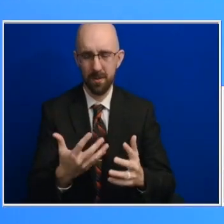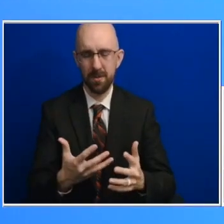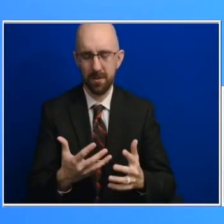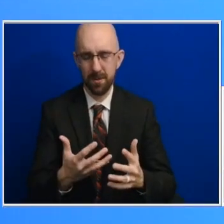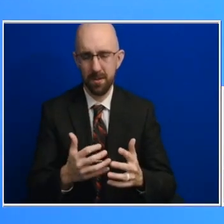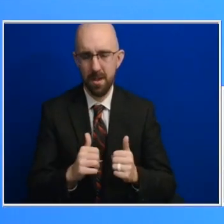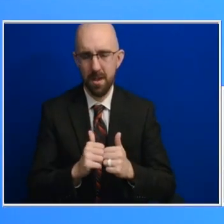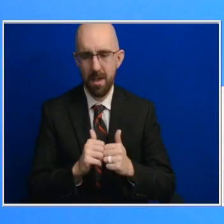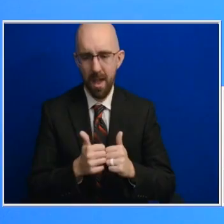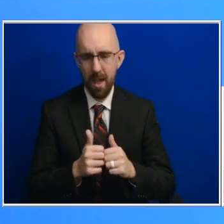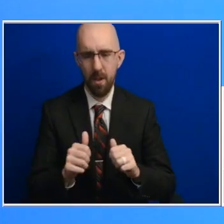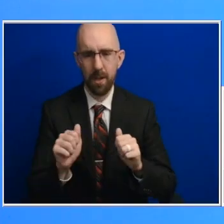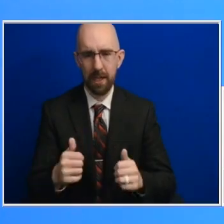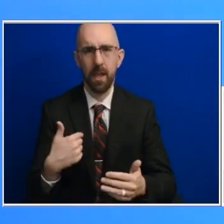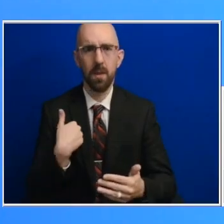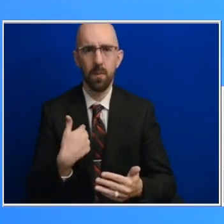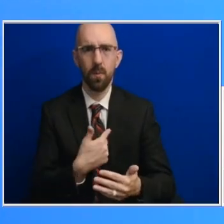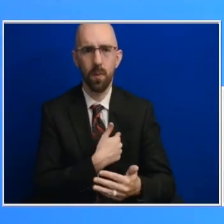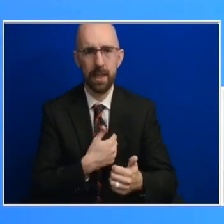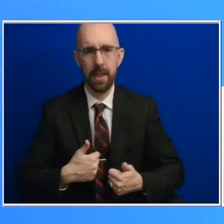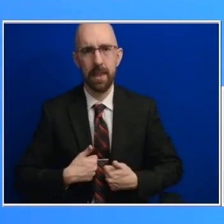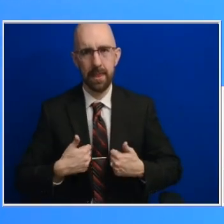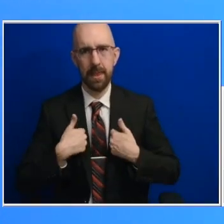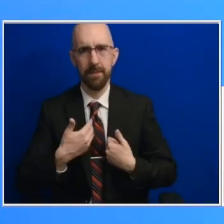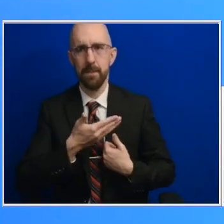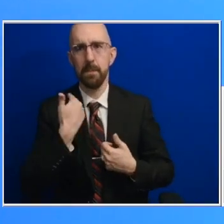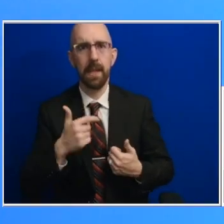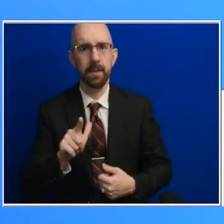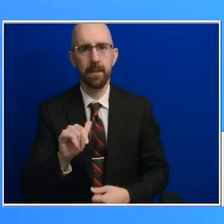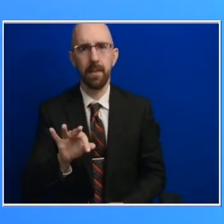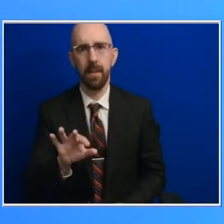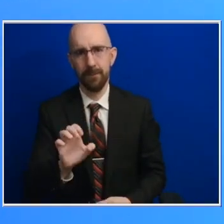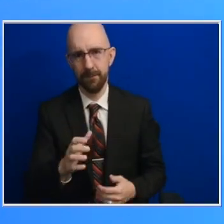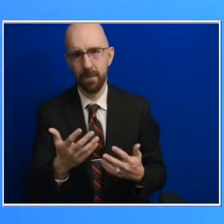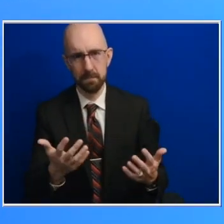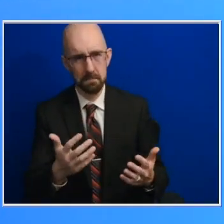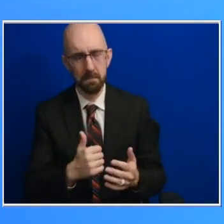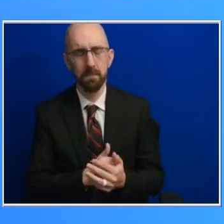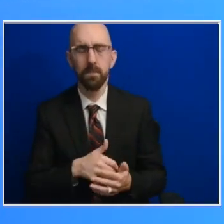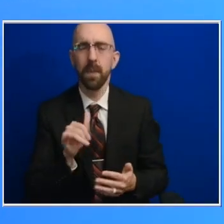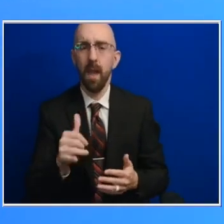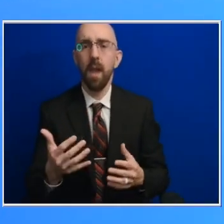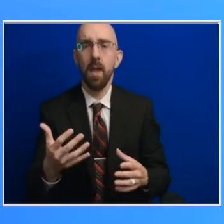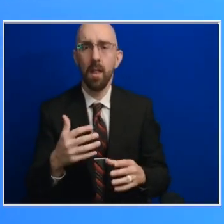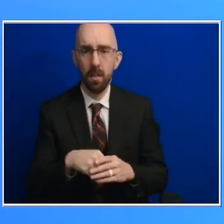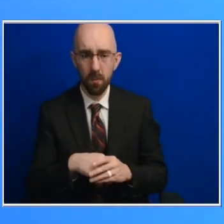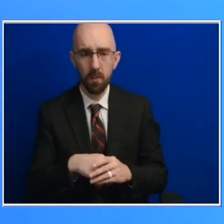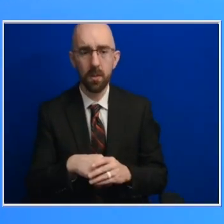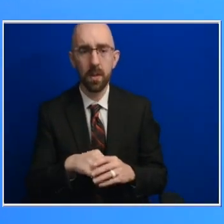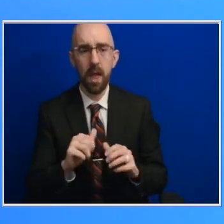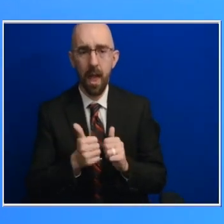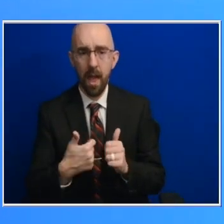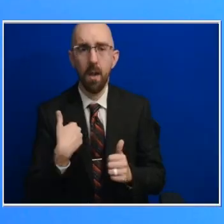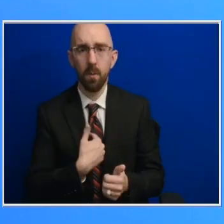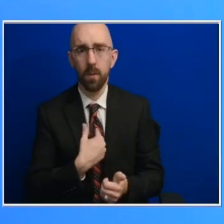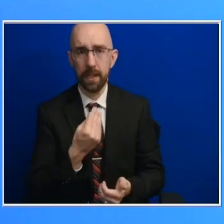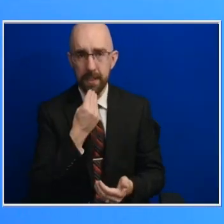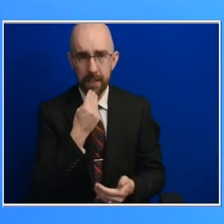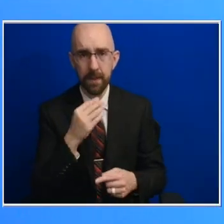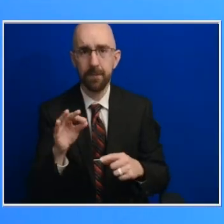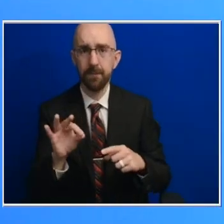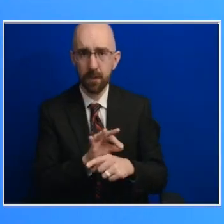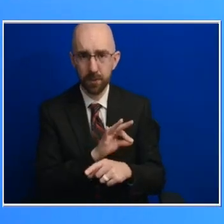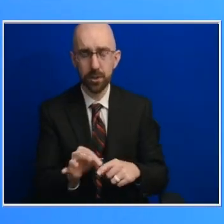how can we live our best lives, right? So that includes how we eat and how we function and how we exercise and how